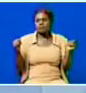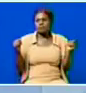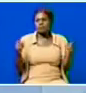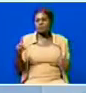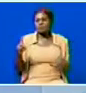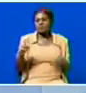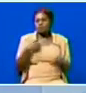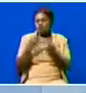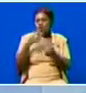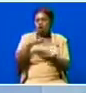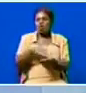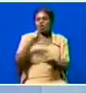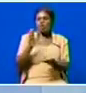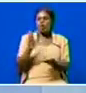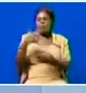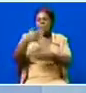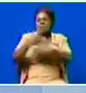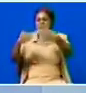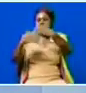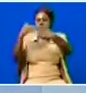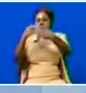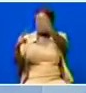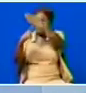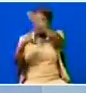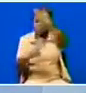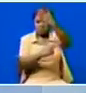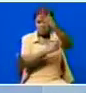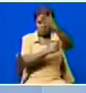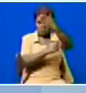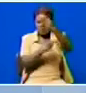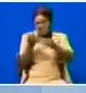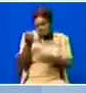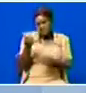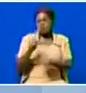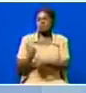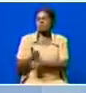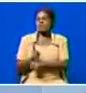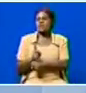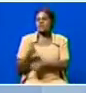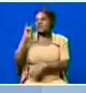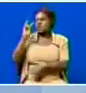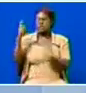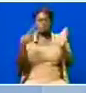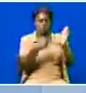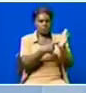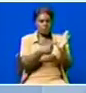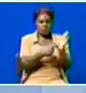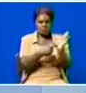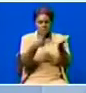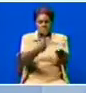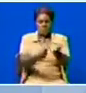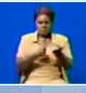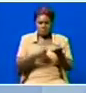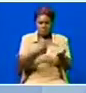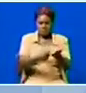And we'll be talking more about the Building Bridges initiative, I beg your pardon, in a few minutes right here on our checkpoint